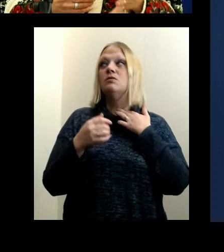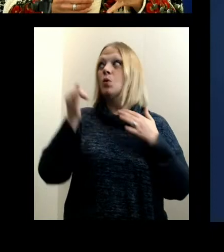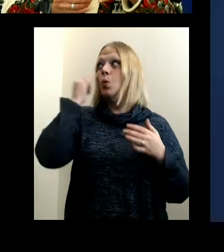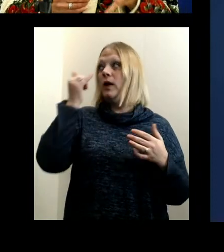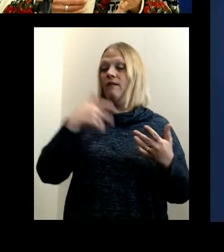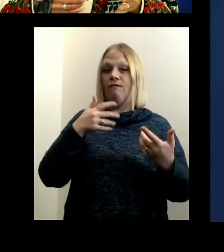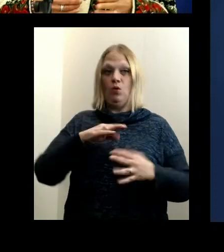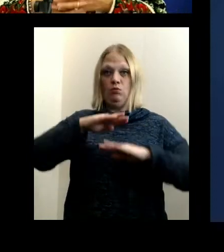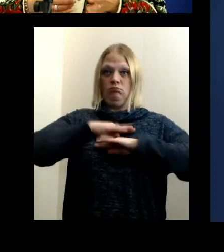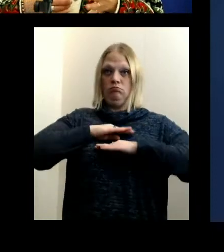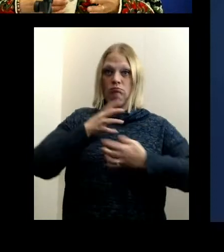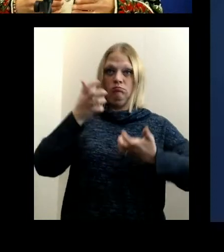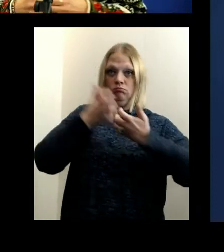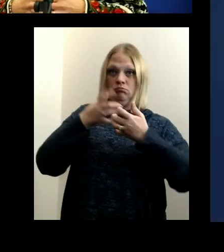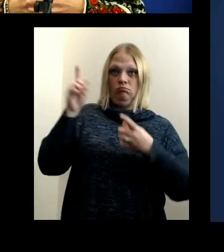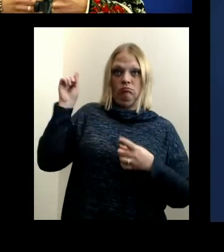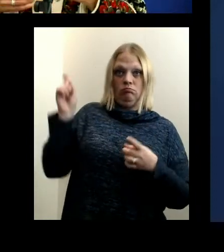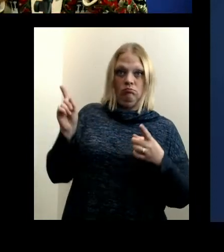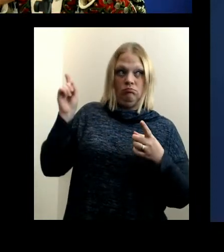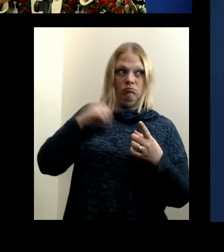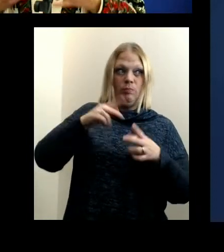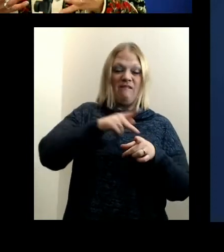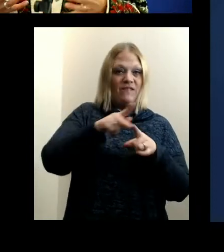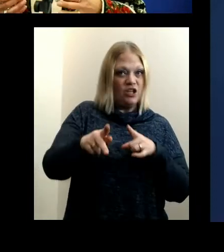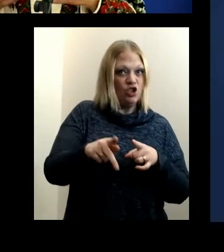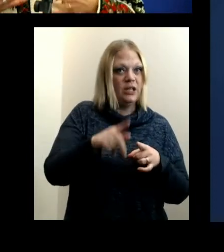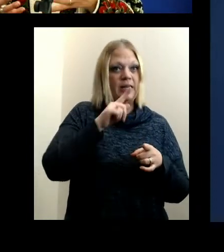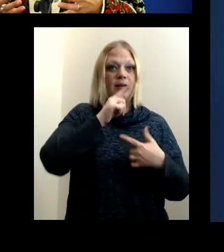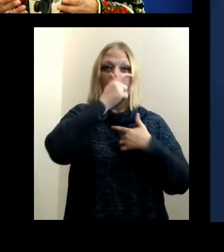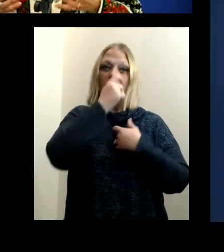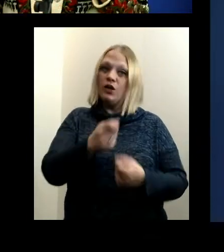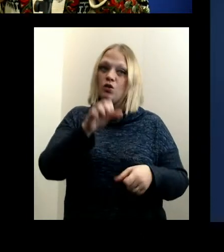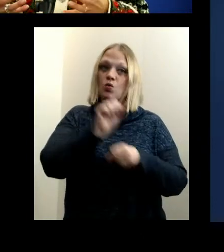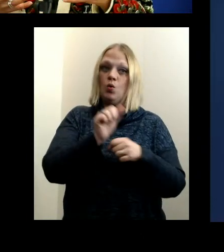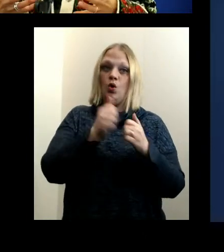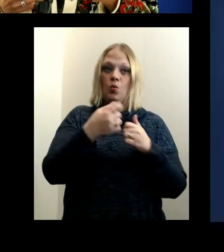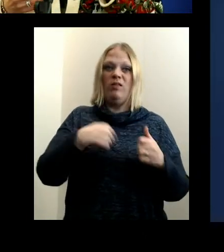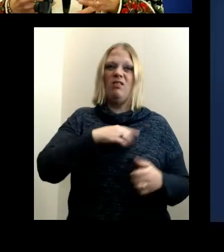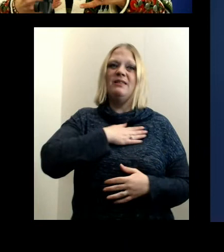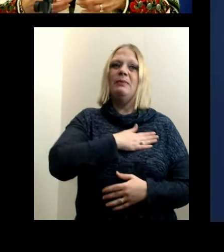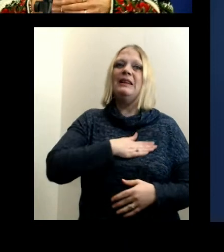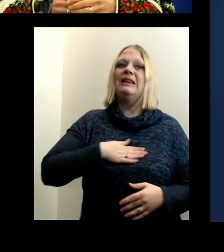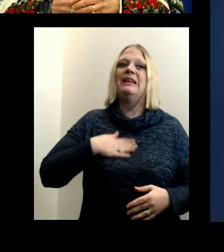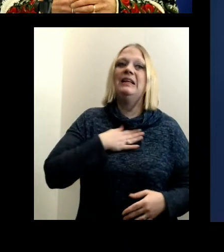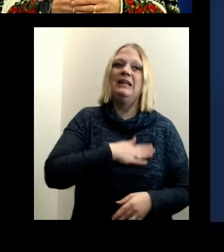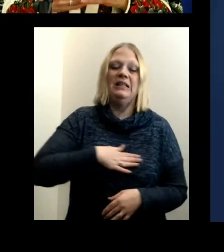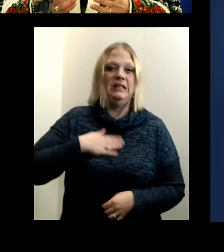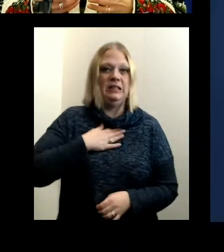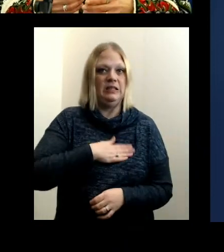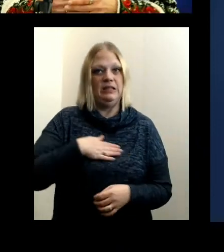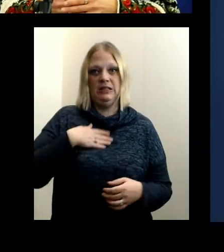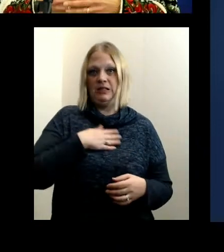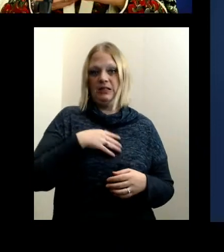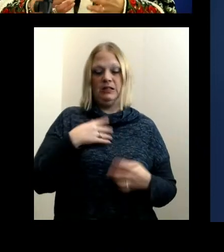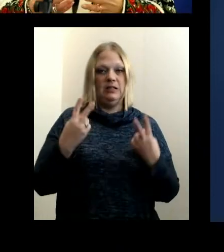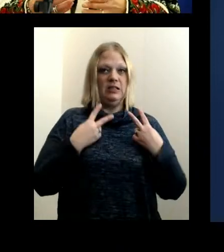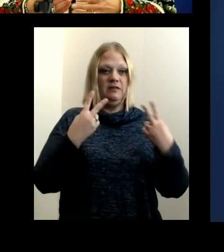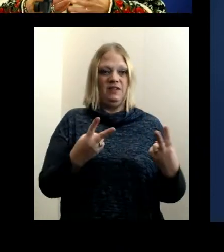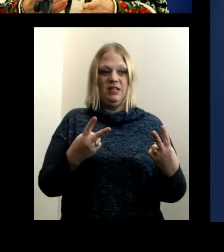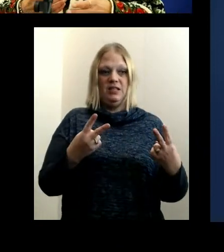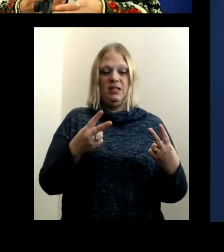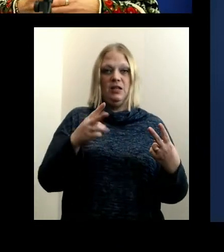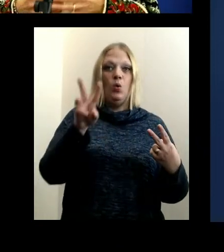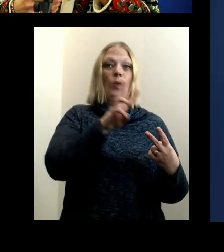in one of these categories professionally and are interested in working with us, please go to our Erie County Health Department